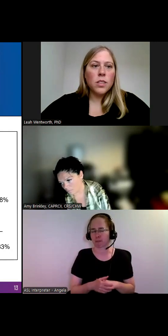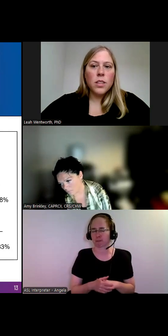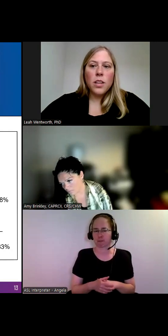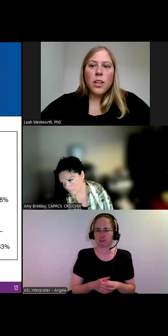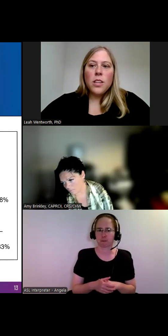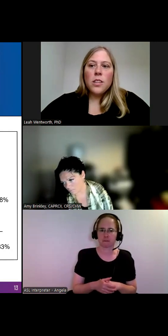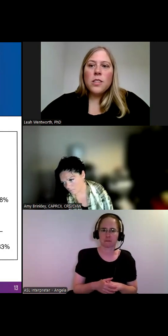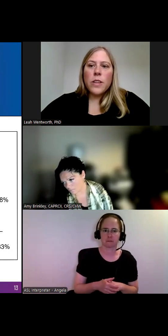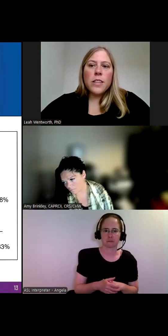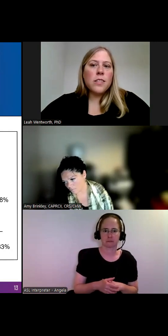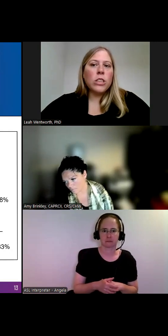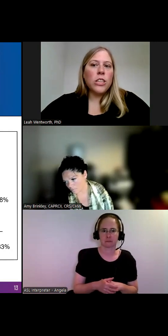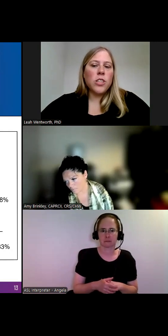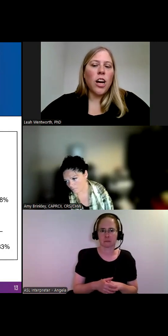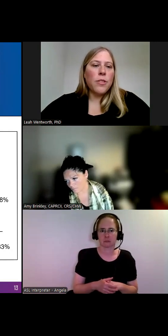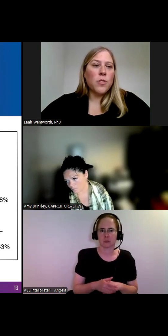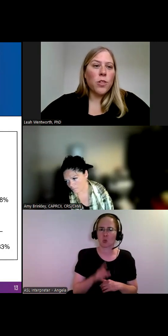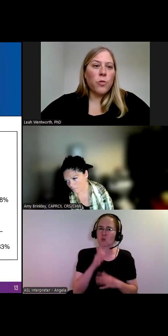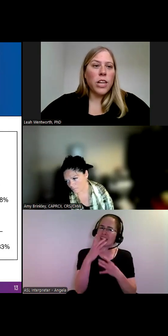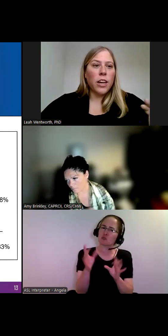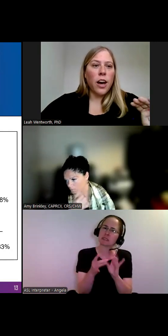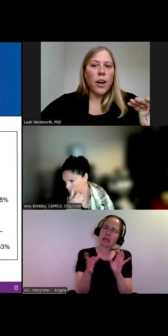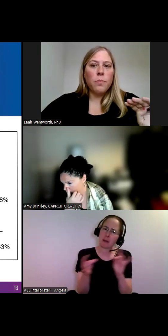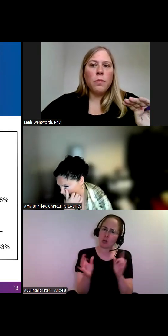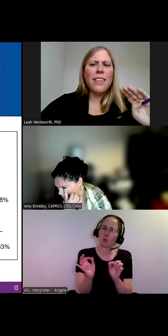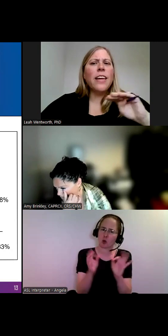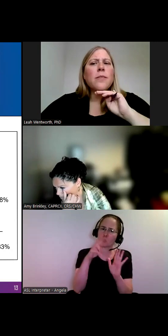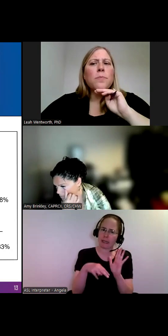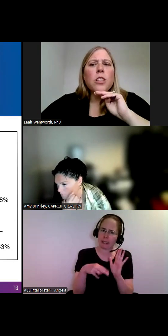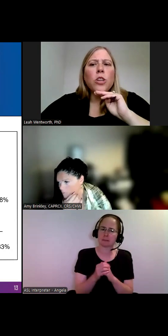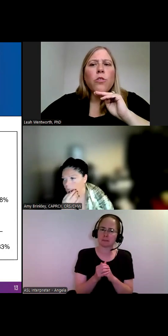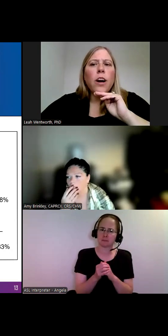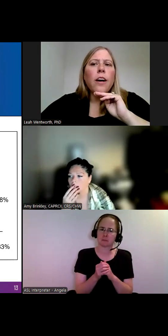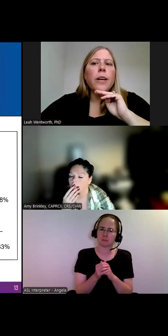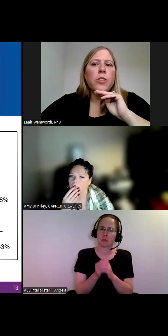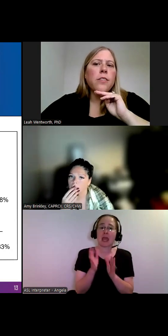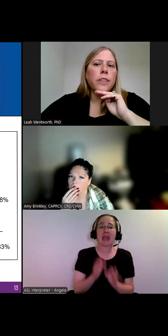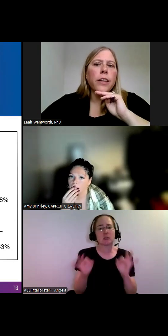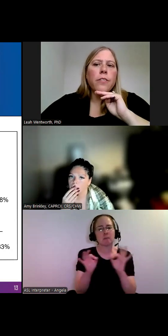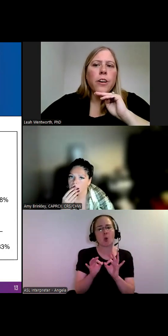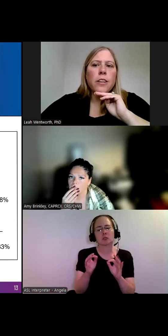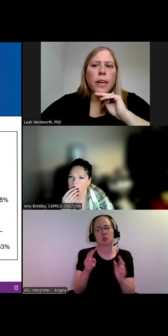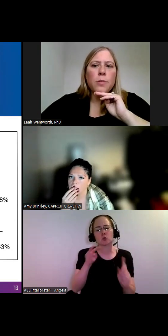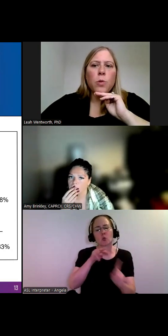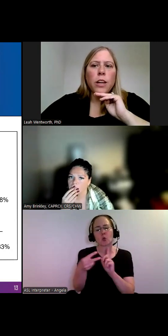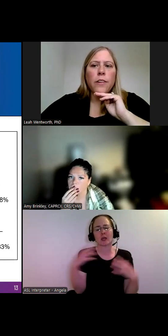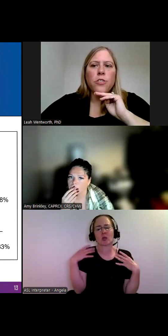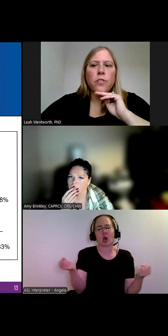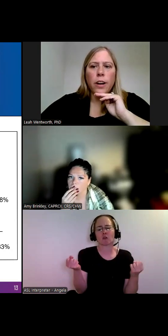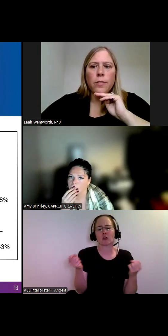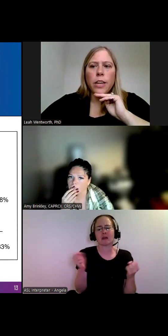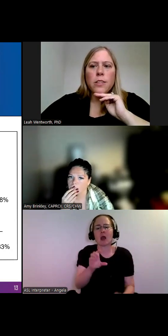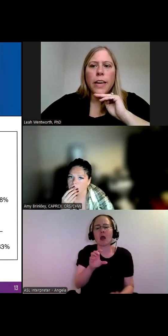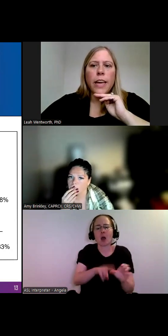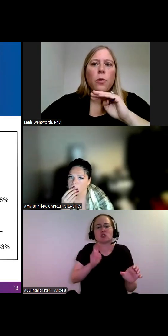Awesome. So I think this is a really interesting comment that's worth reading. I think it's important to look at recovery objectively, referring to SAMHSA working definition